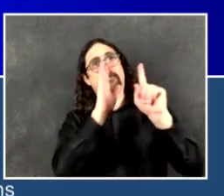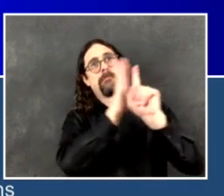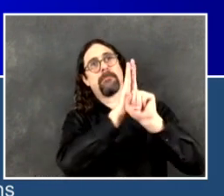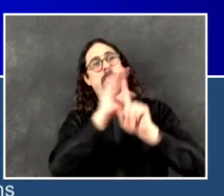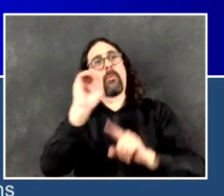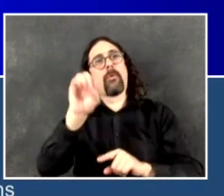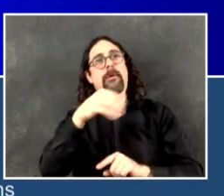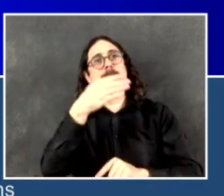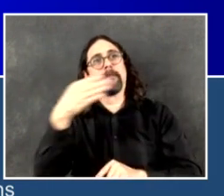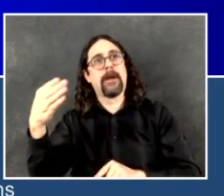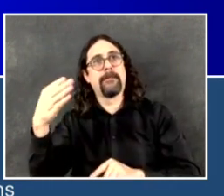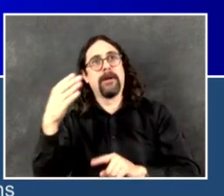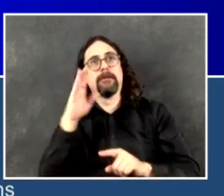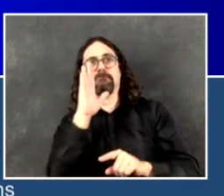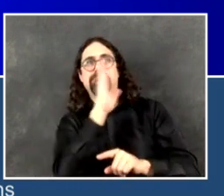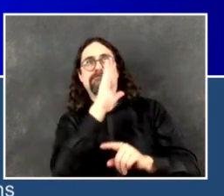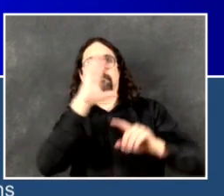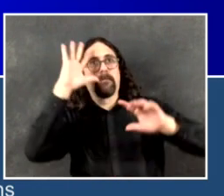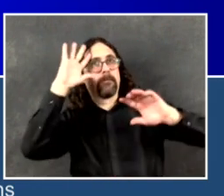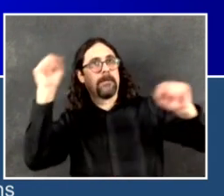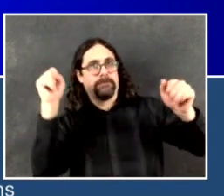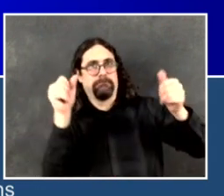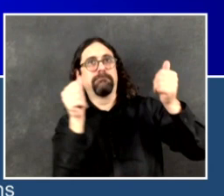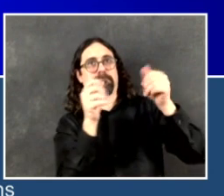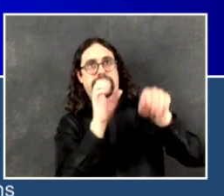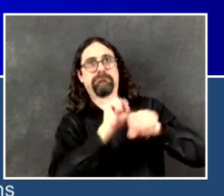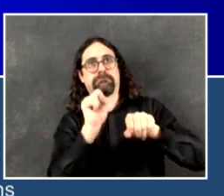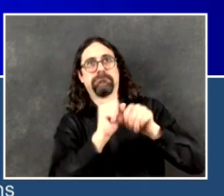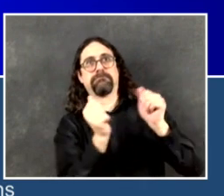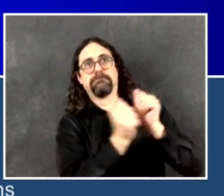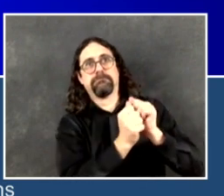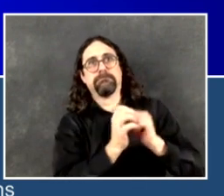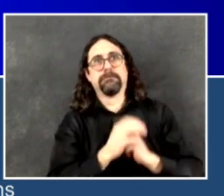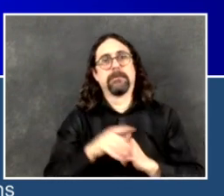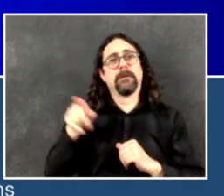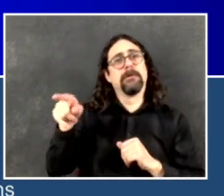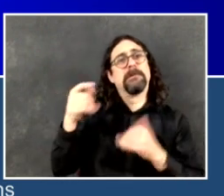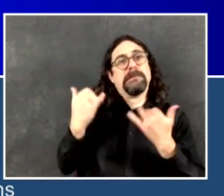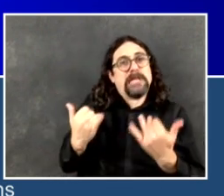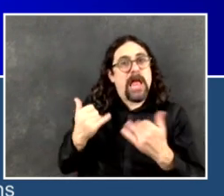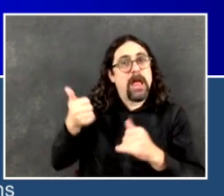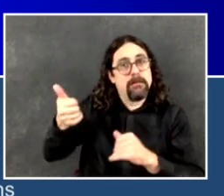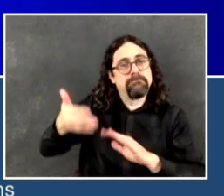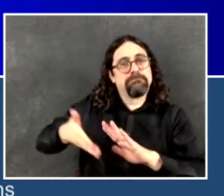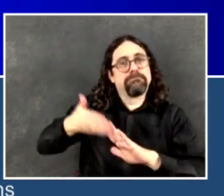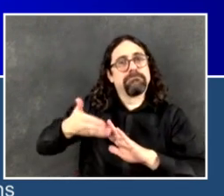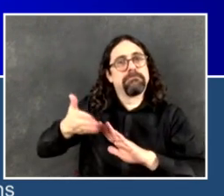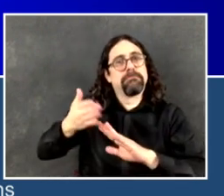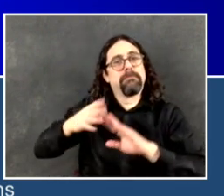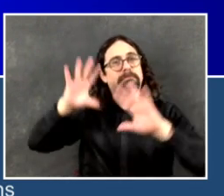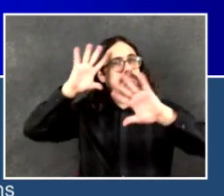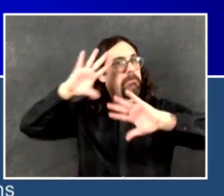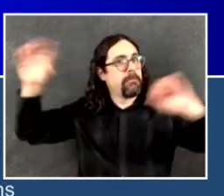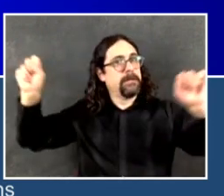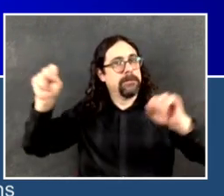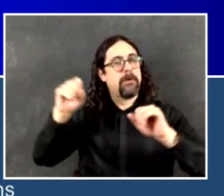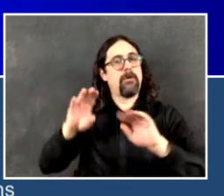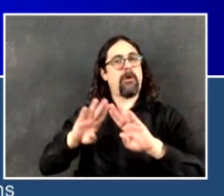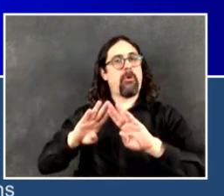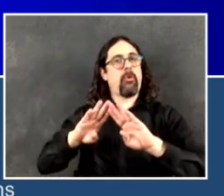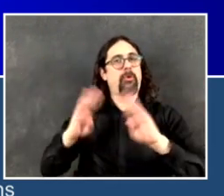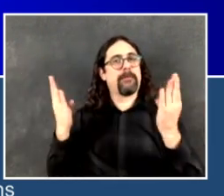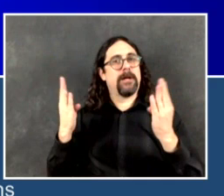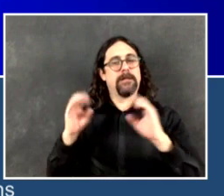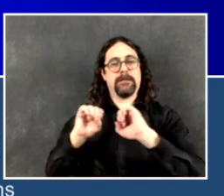one of the most important philanthropies on earth, someone who served right here in City Hall, loves this city,